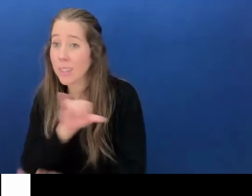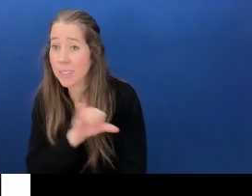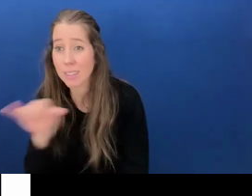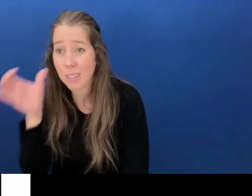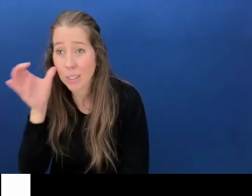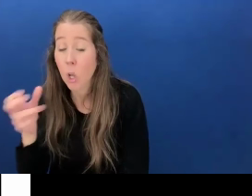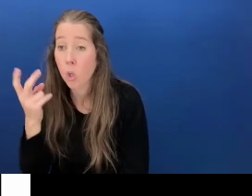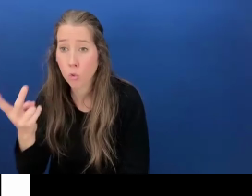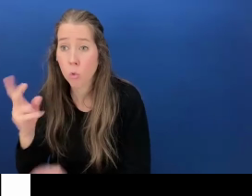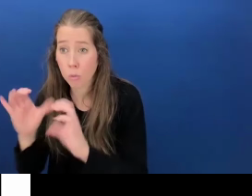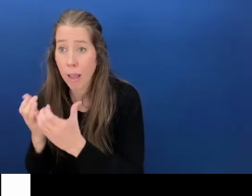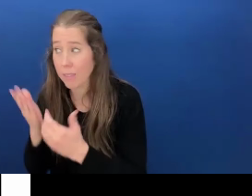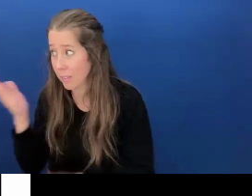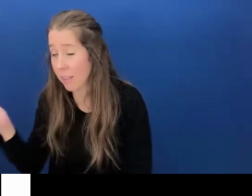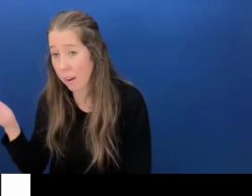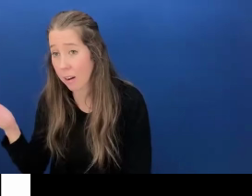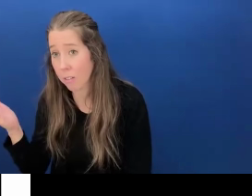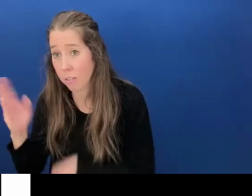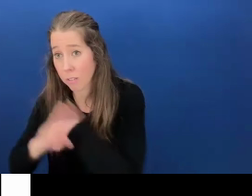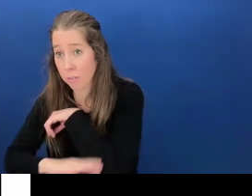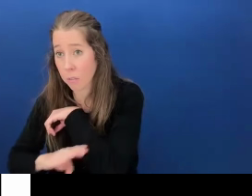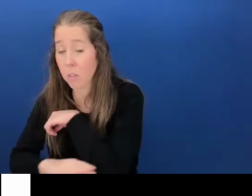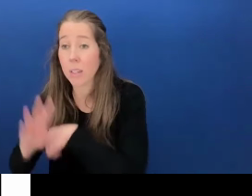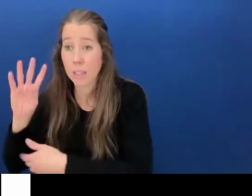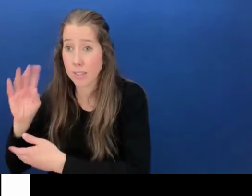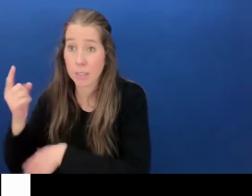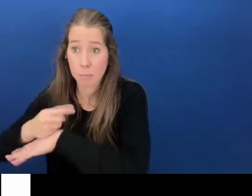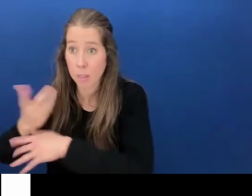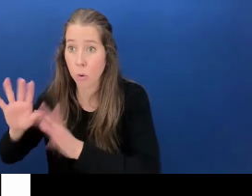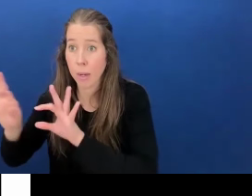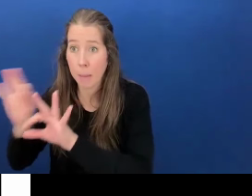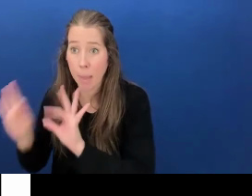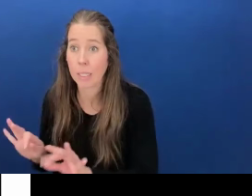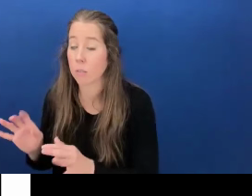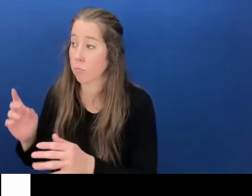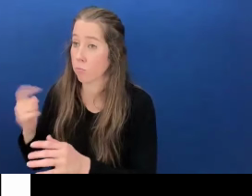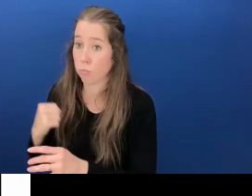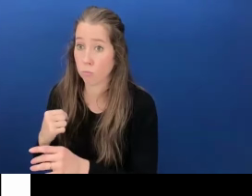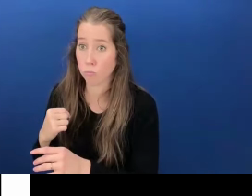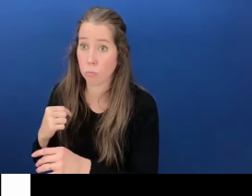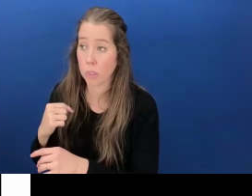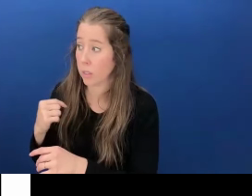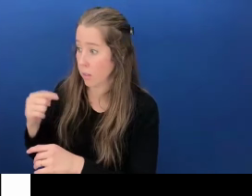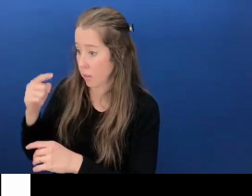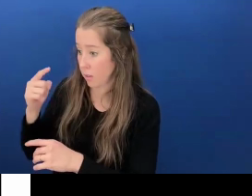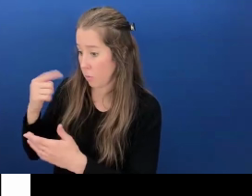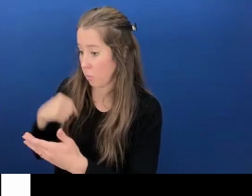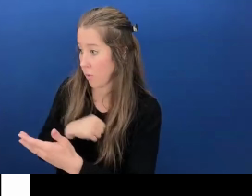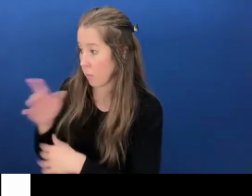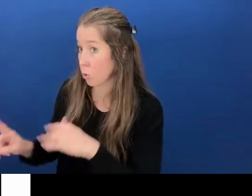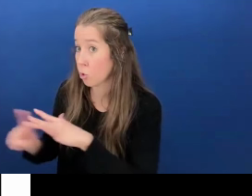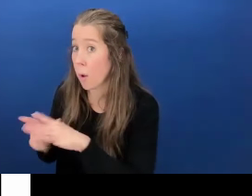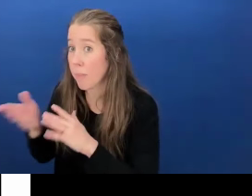classes running there this fall. We have some dates already scheduled for when we're gonna be out there on their campus to promote these classes and